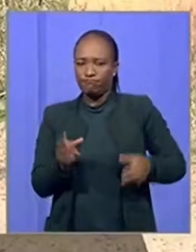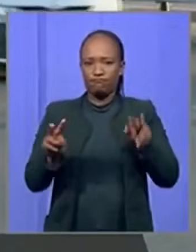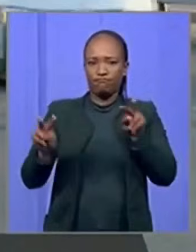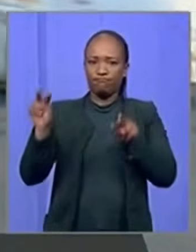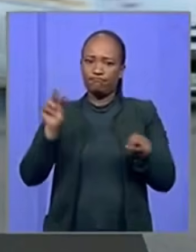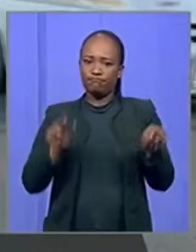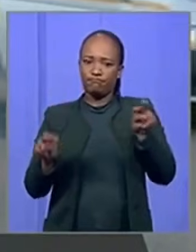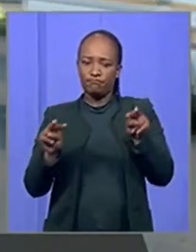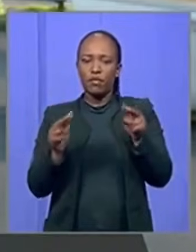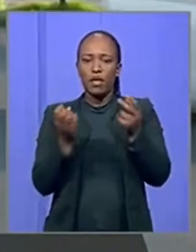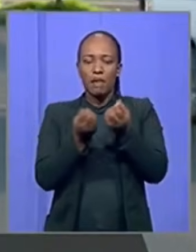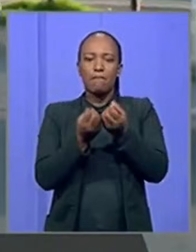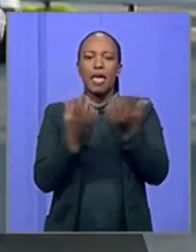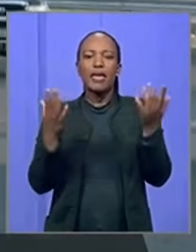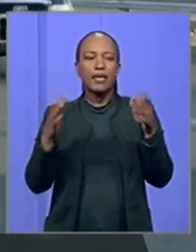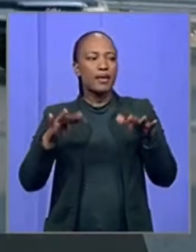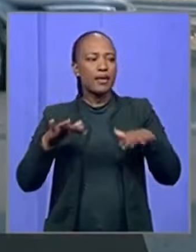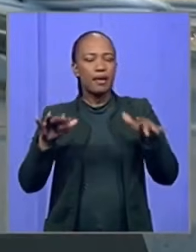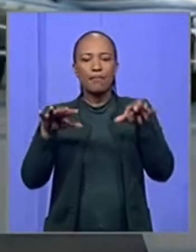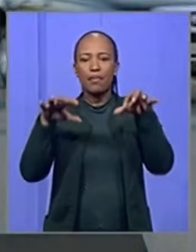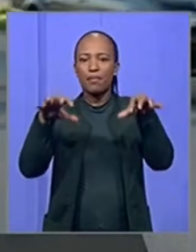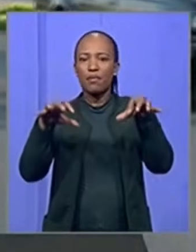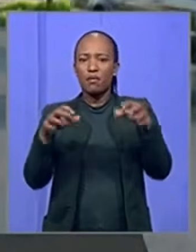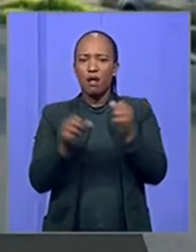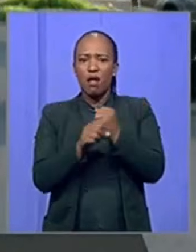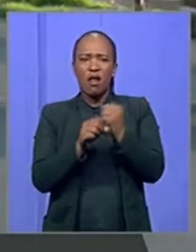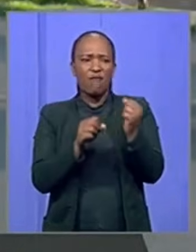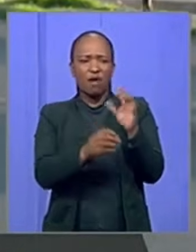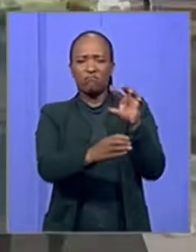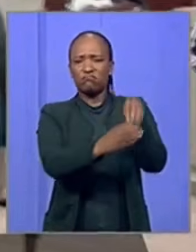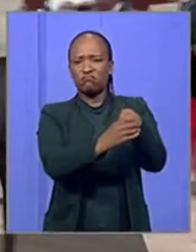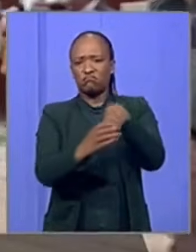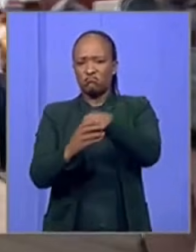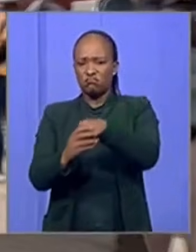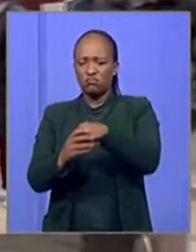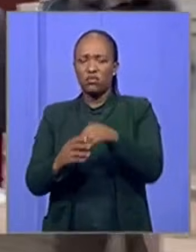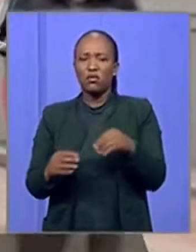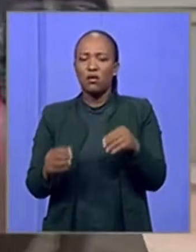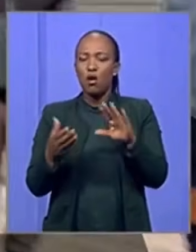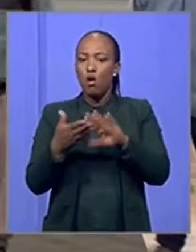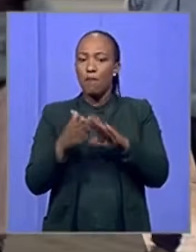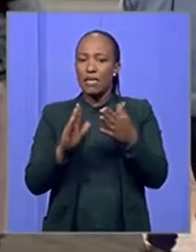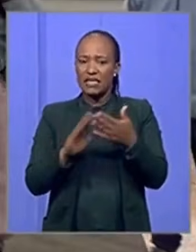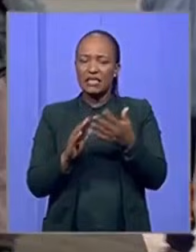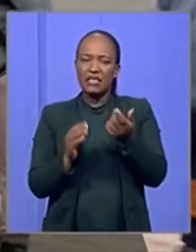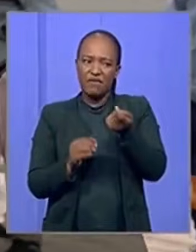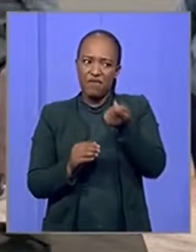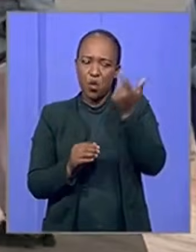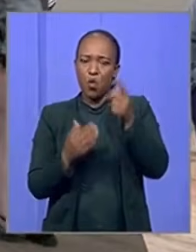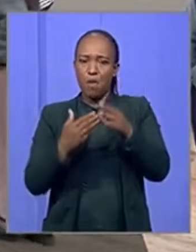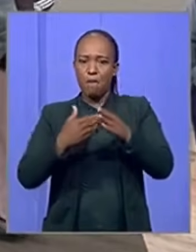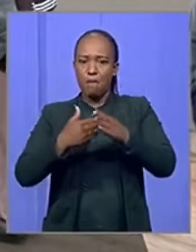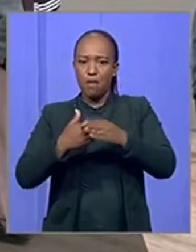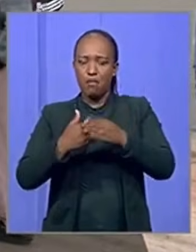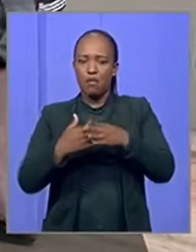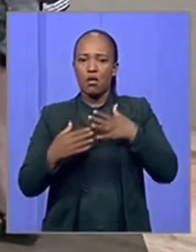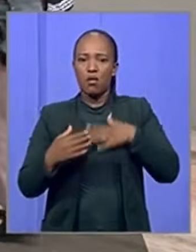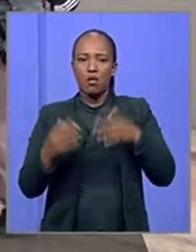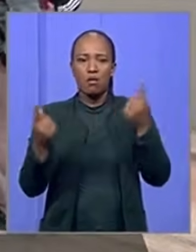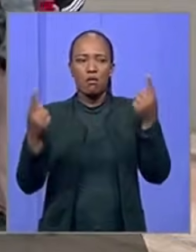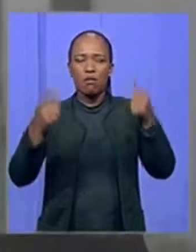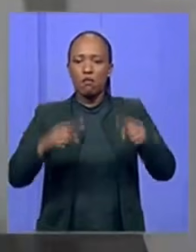aname, bontsi jwa batho ga ba nna karolo ya tsona. Baagi ba le malwa ba ne ba ikaeletse go tswelela